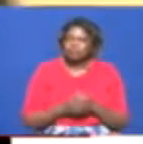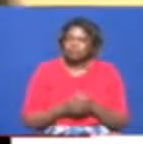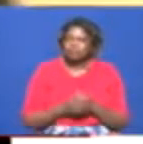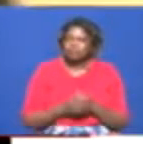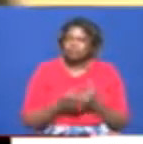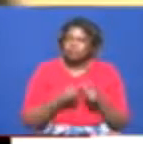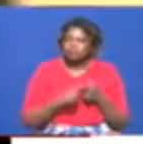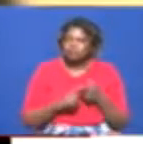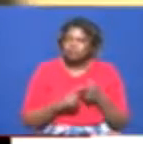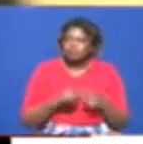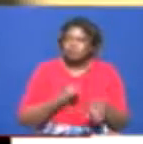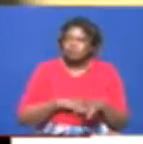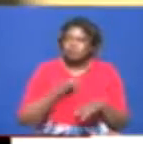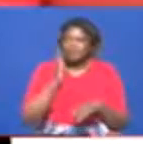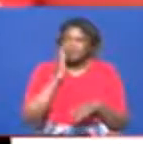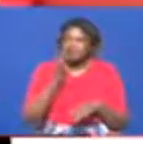yuko